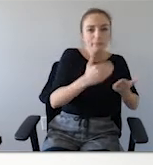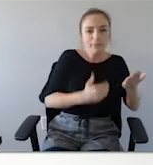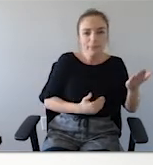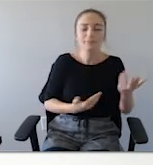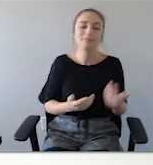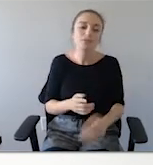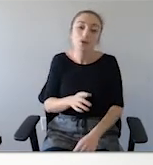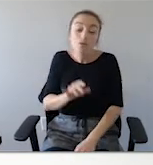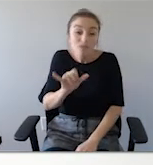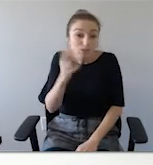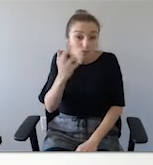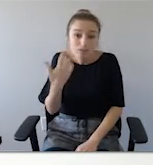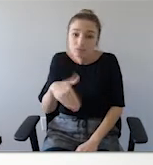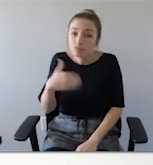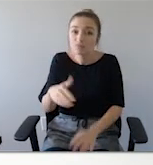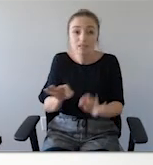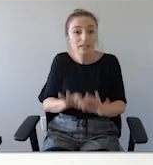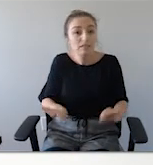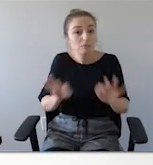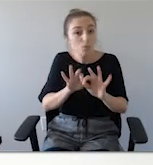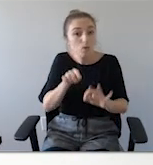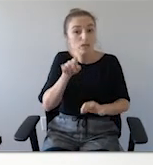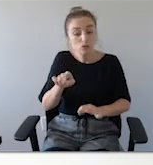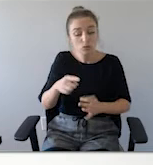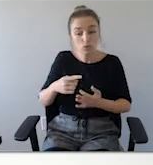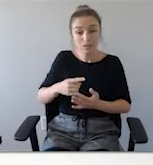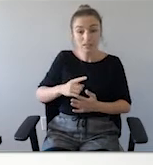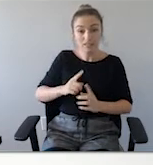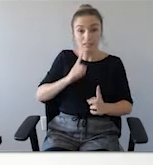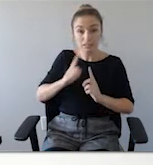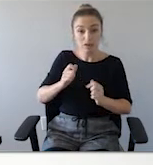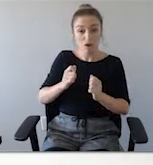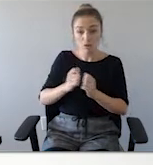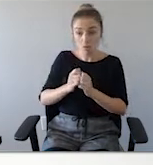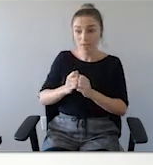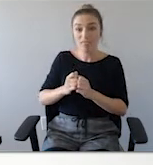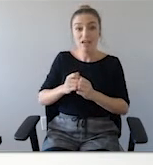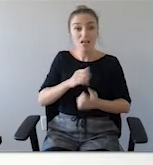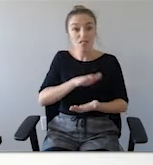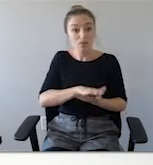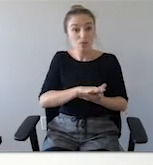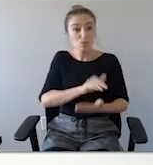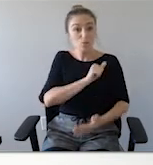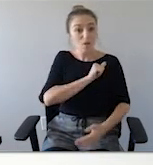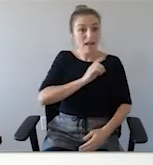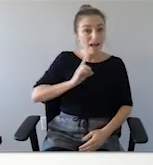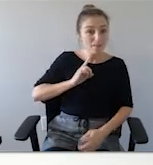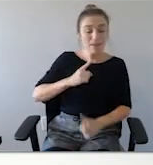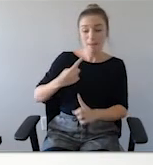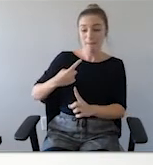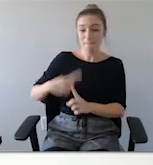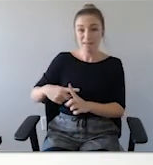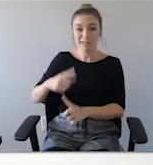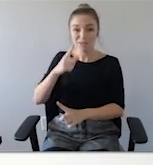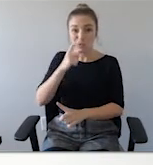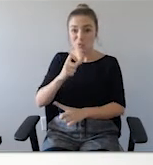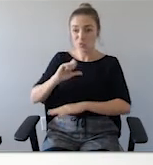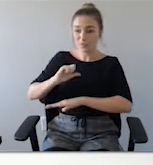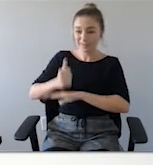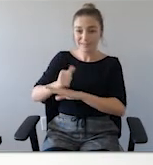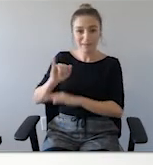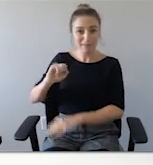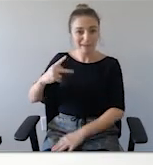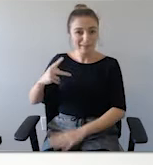school administrator and not just the person who runs your IEP meetings, because those are the people who are making those kind of decisions.